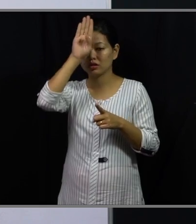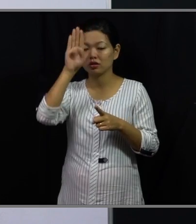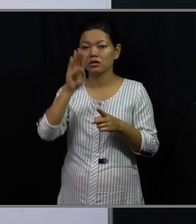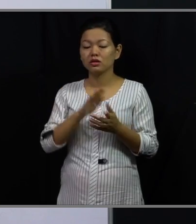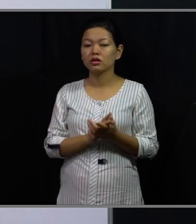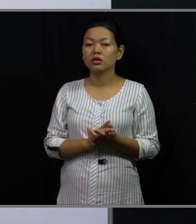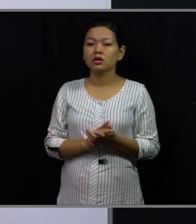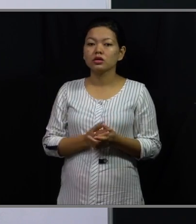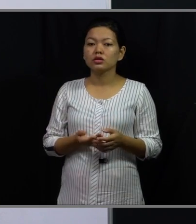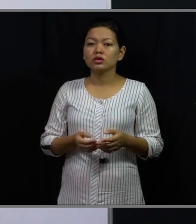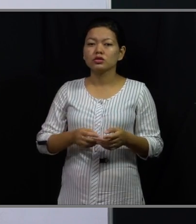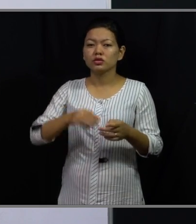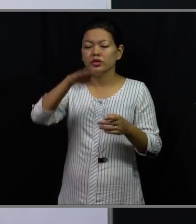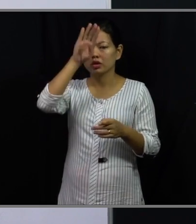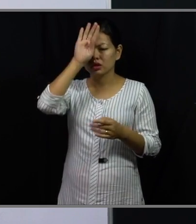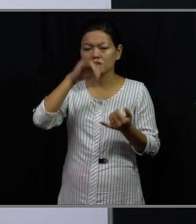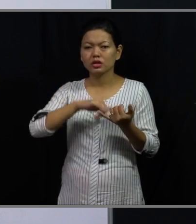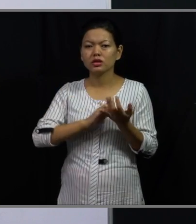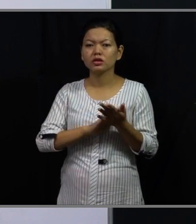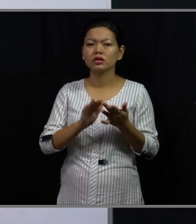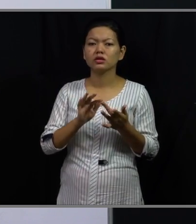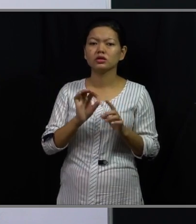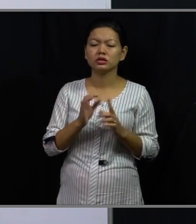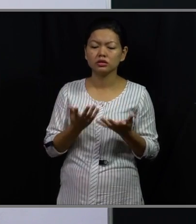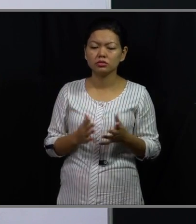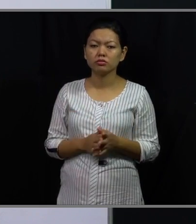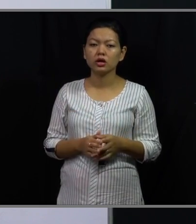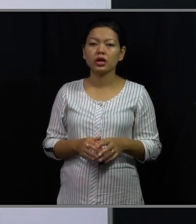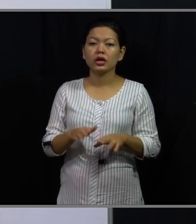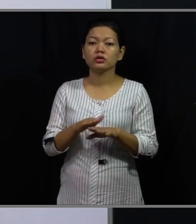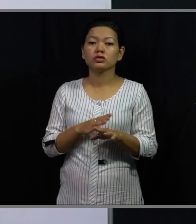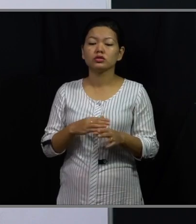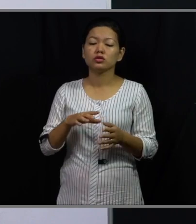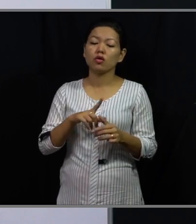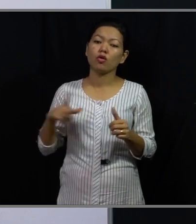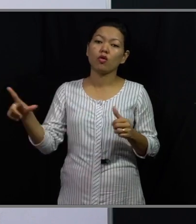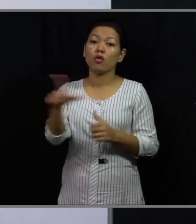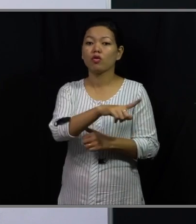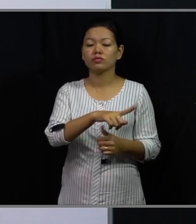effect relationship as well. Okay, so in that way, okay, there is a certain